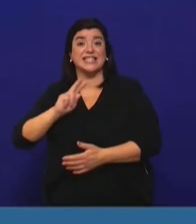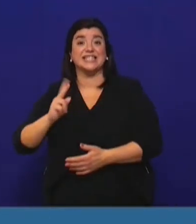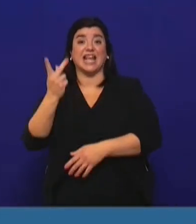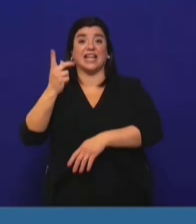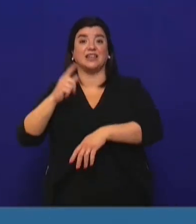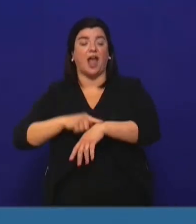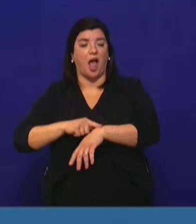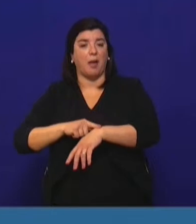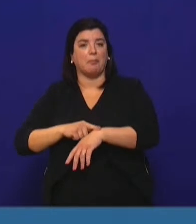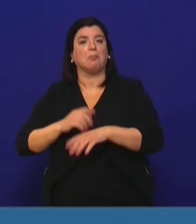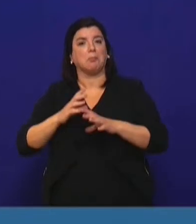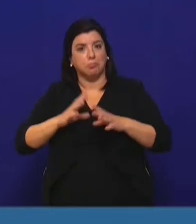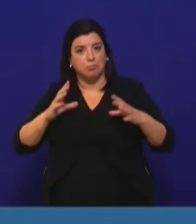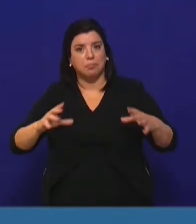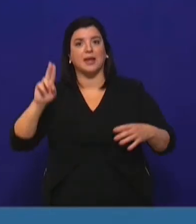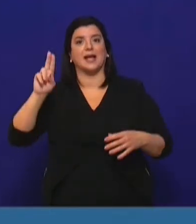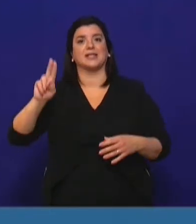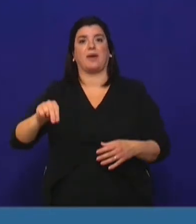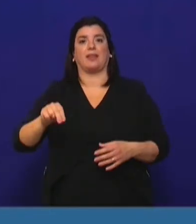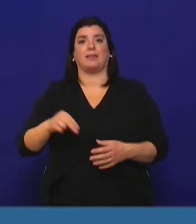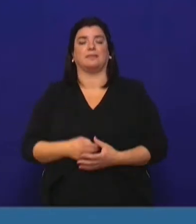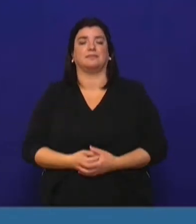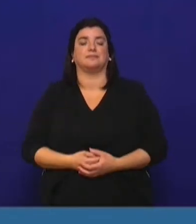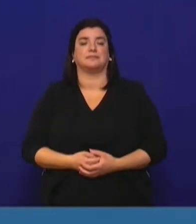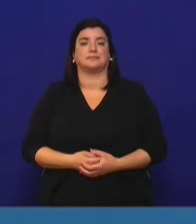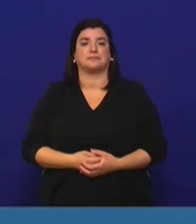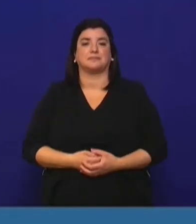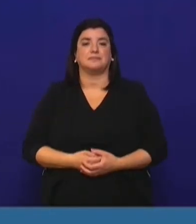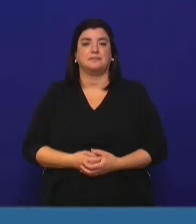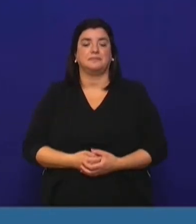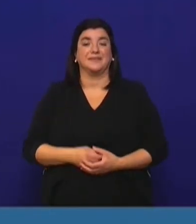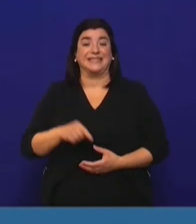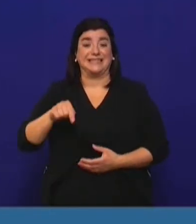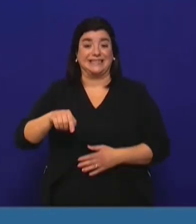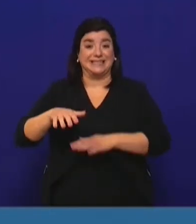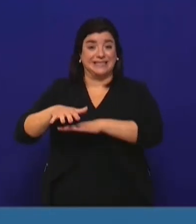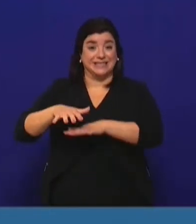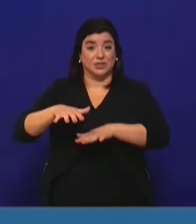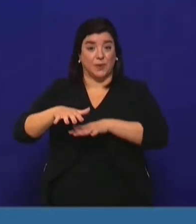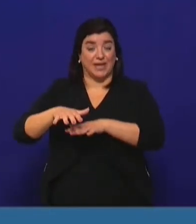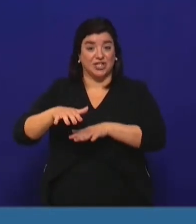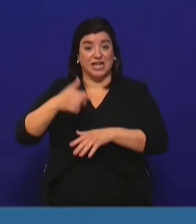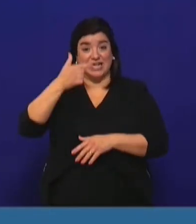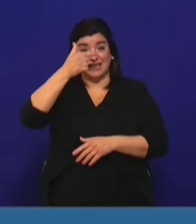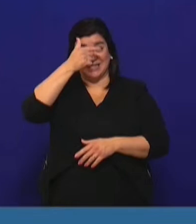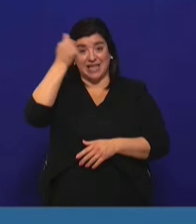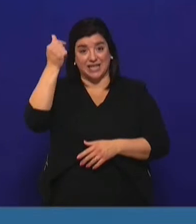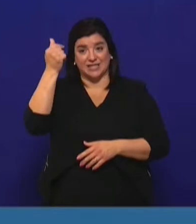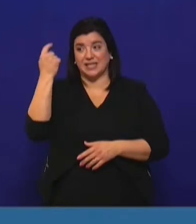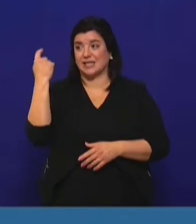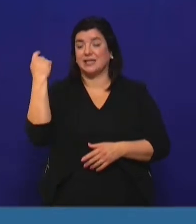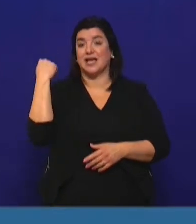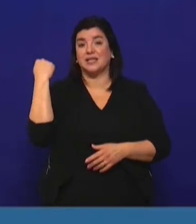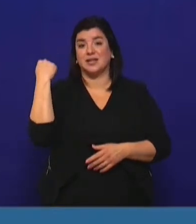well. We also, the current situation is that from the tests that we carried out